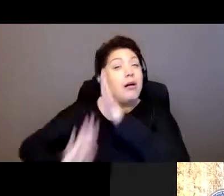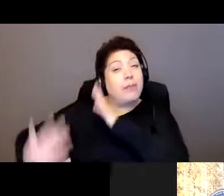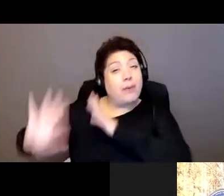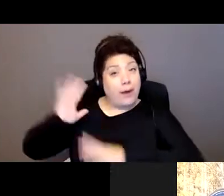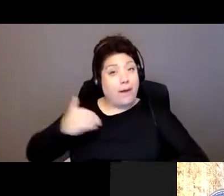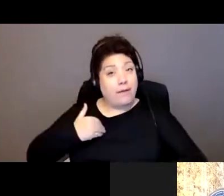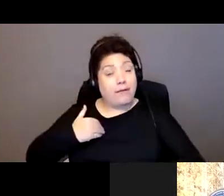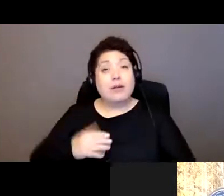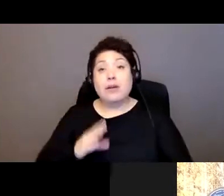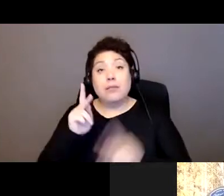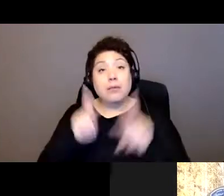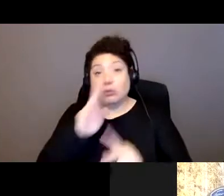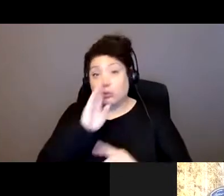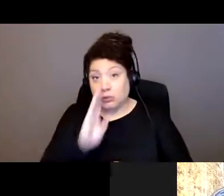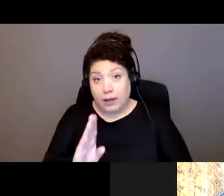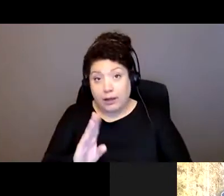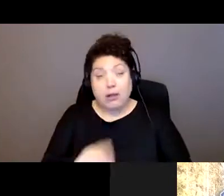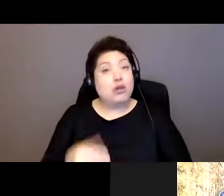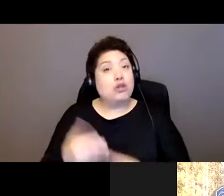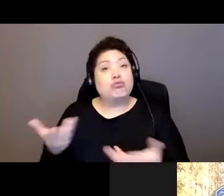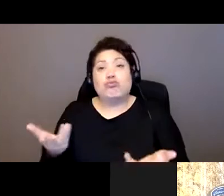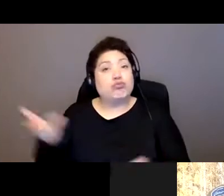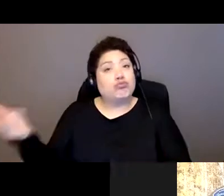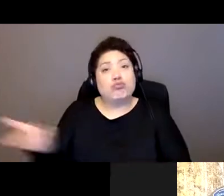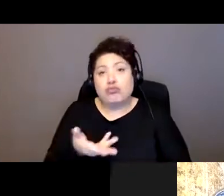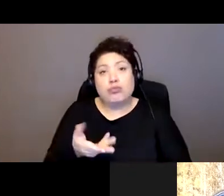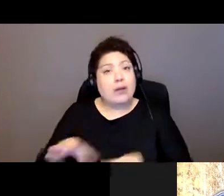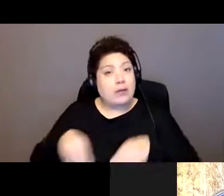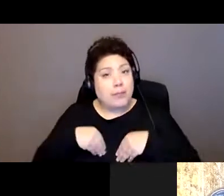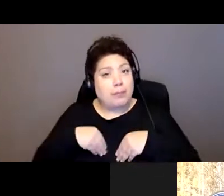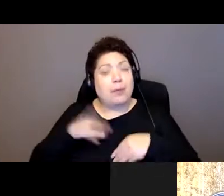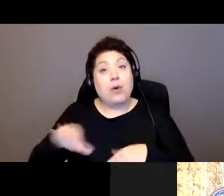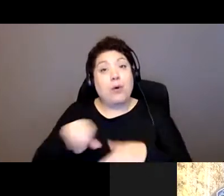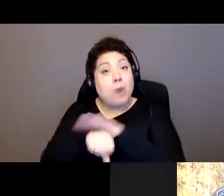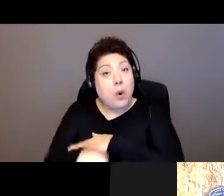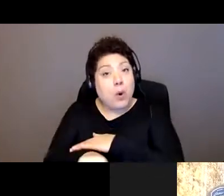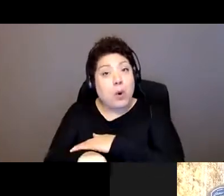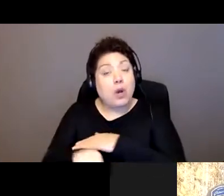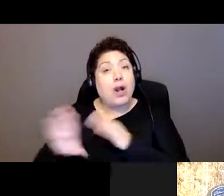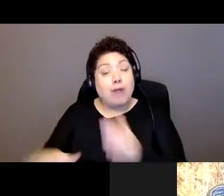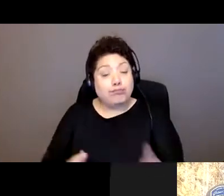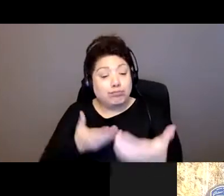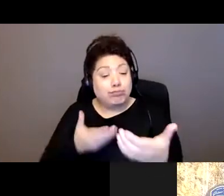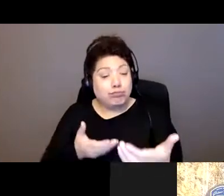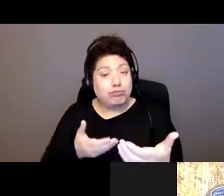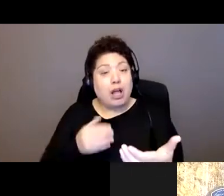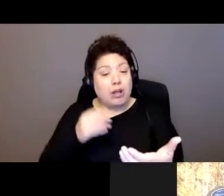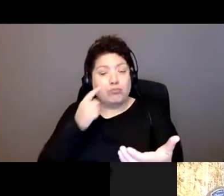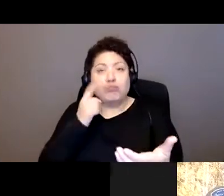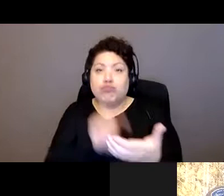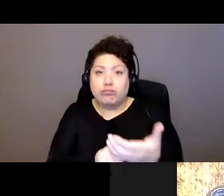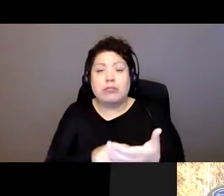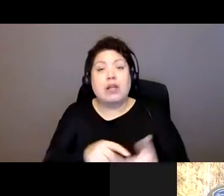straight people used to accept them as who they were when they were born, and they knew their child was different. They knew they